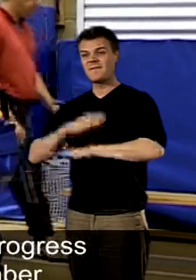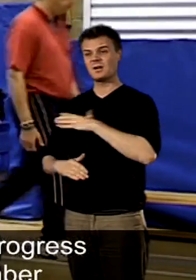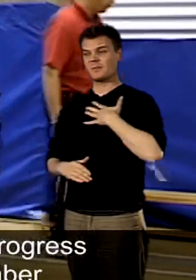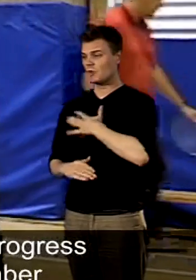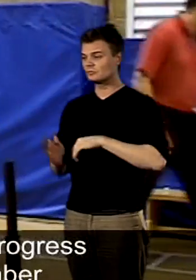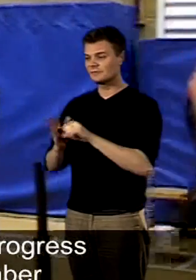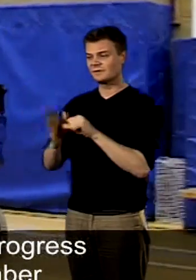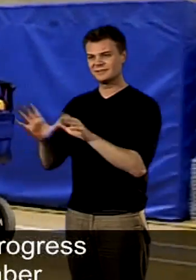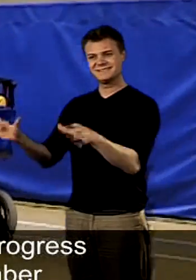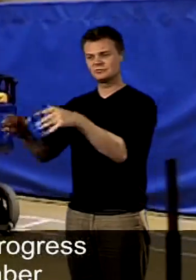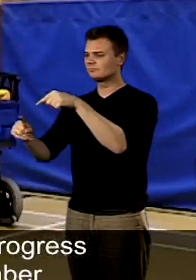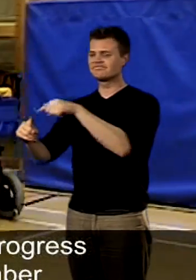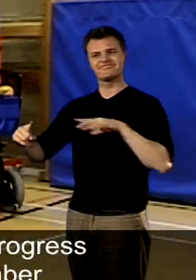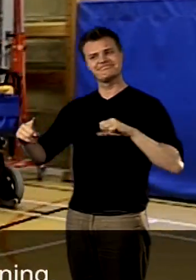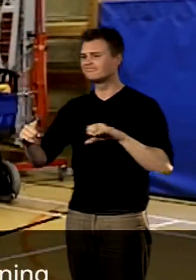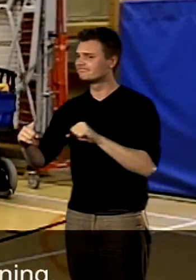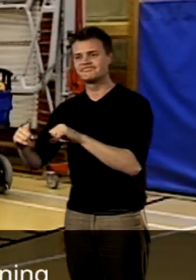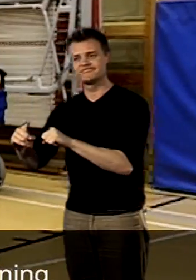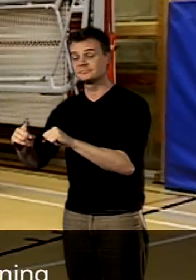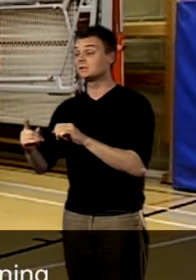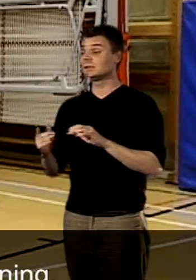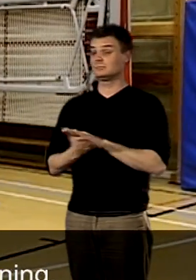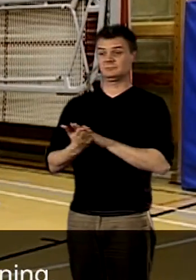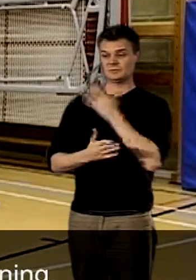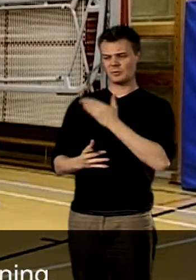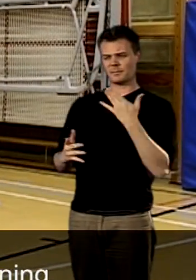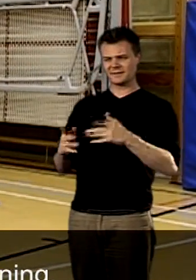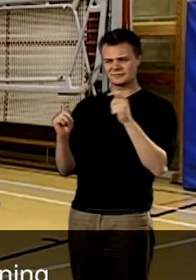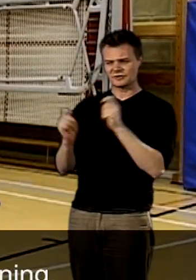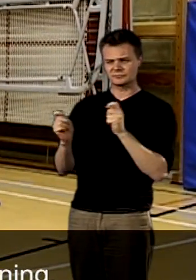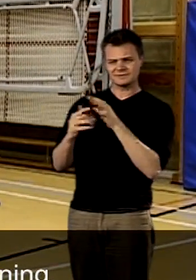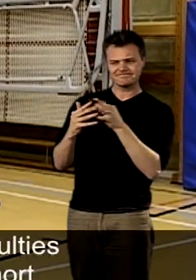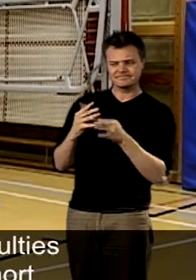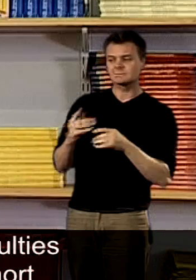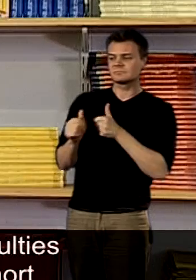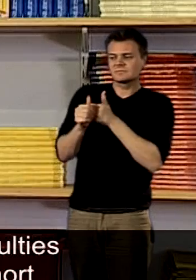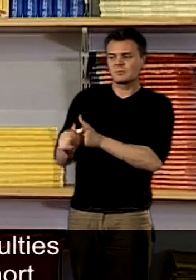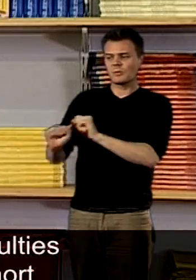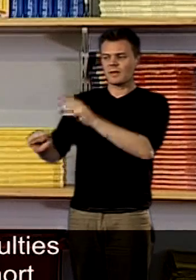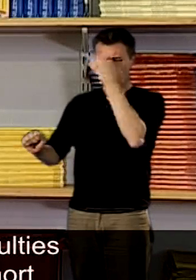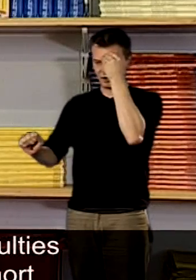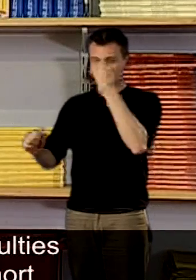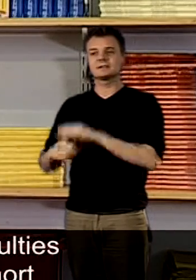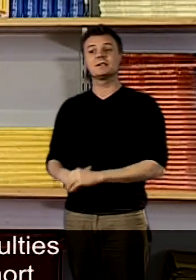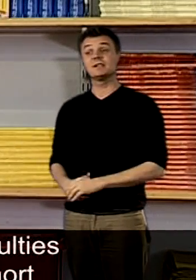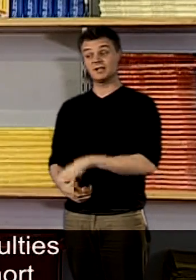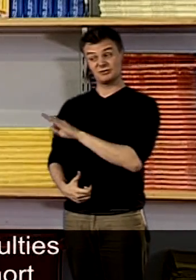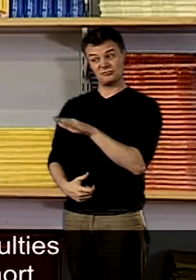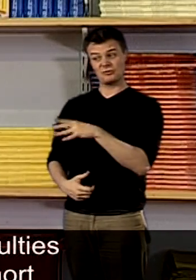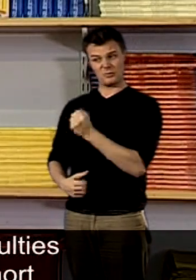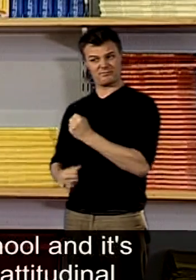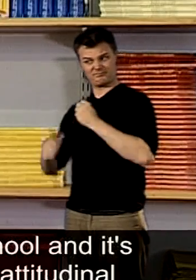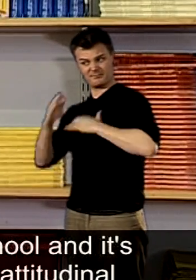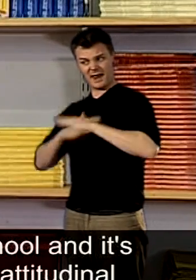making good progress, and so the school has made a number of adjustments to support their learning. The children with behavioural difficulties are probably the most